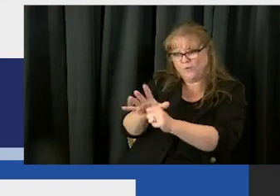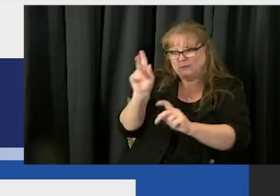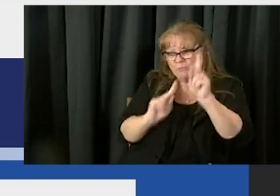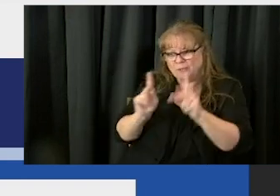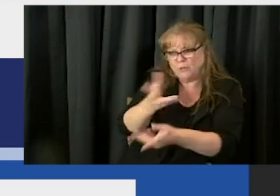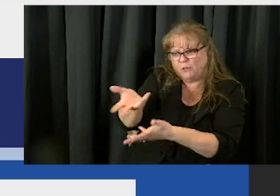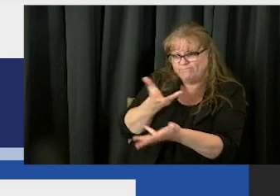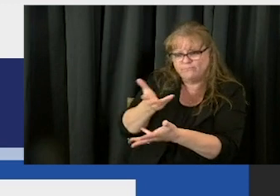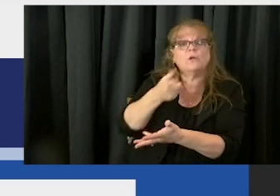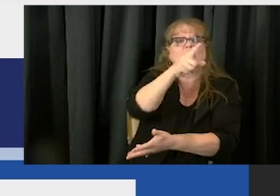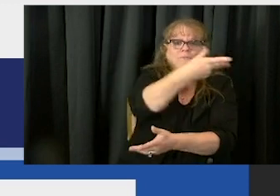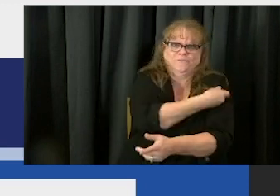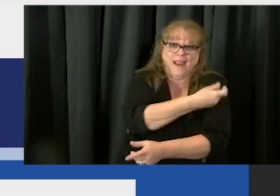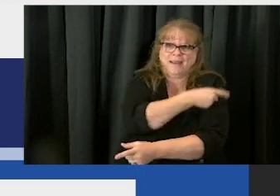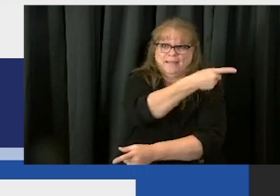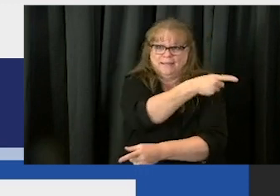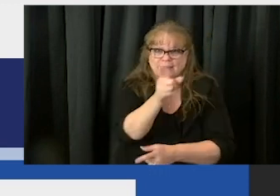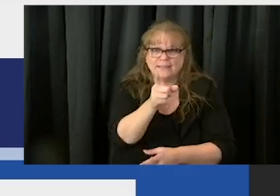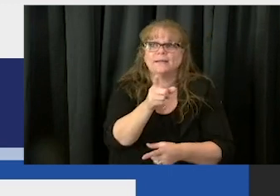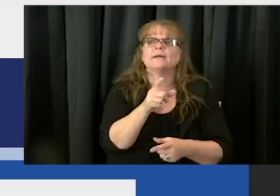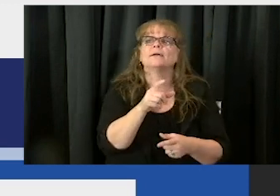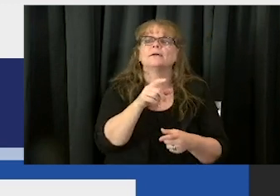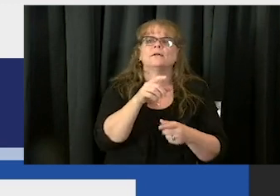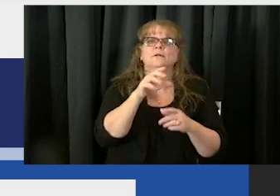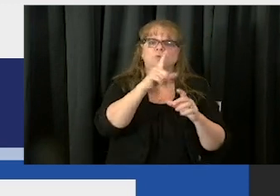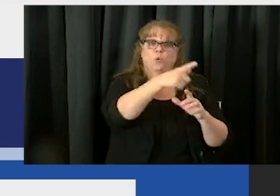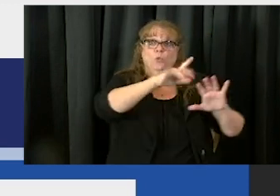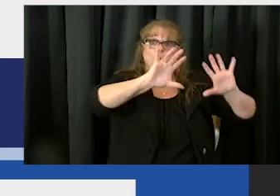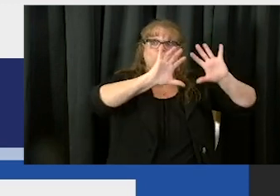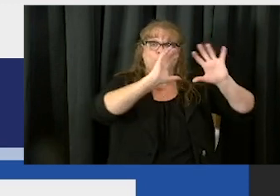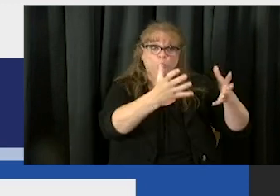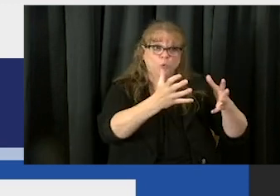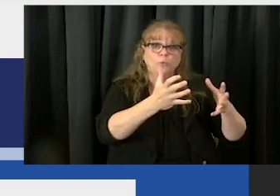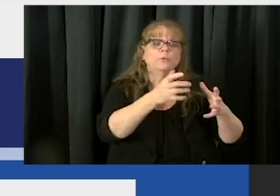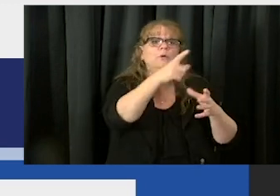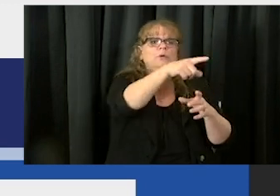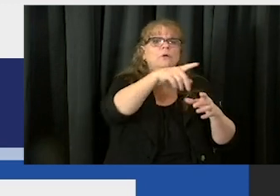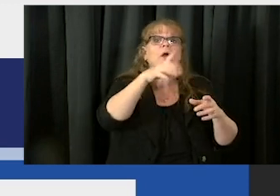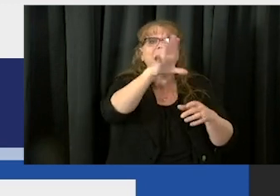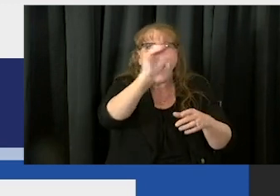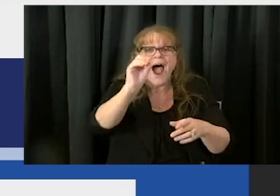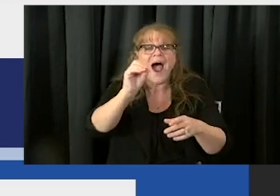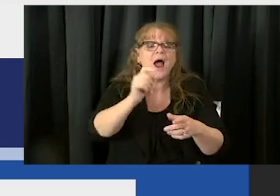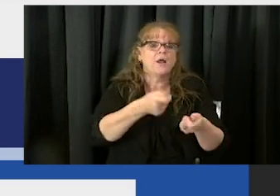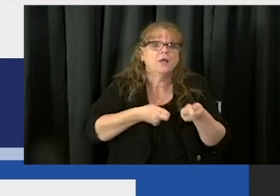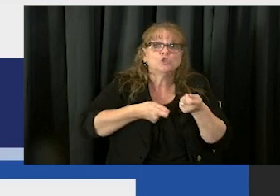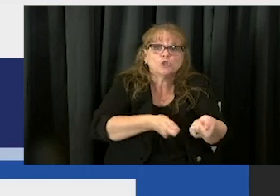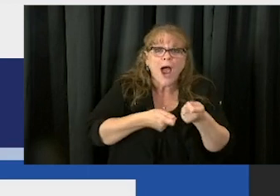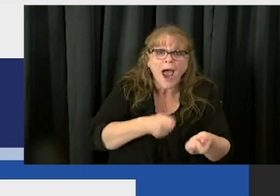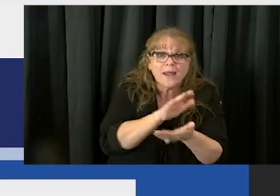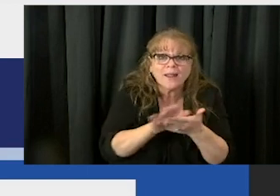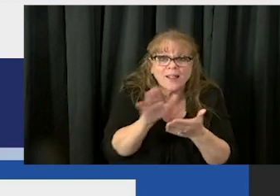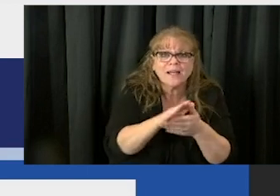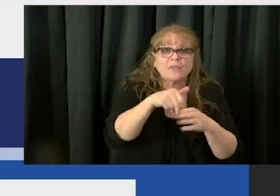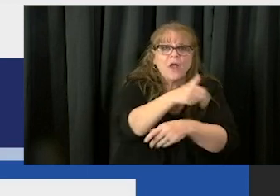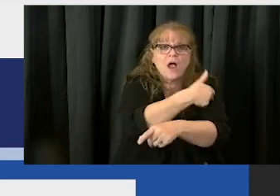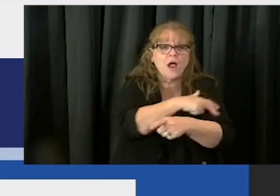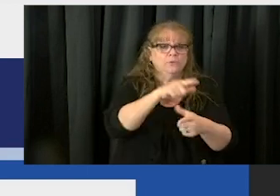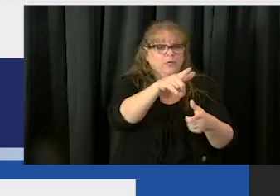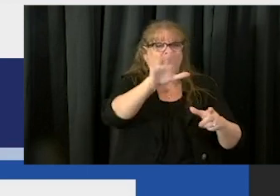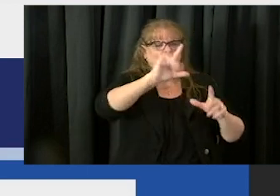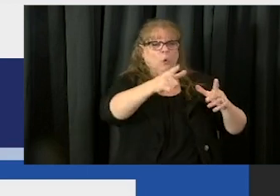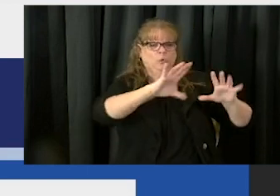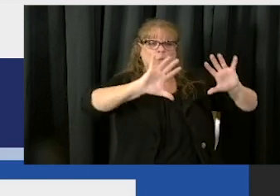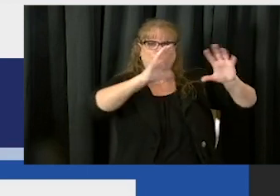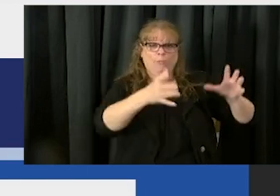everybody who goes into those COVID wards, we want to make sure has this level of protection. And we're excited that at our long-term care facilities and nursing